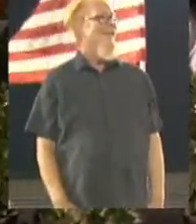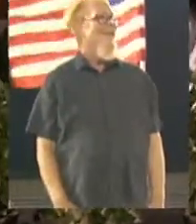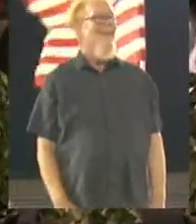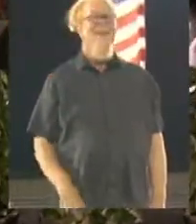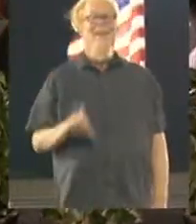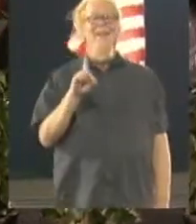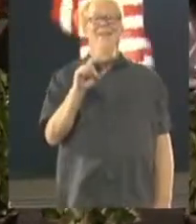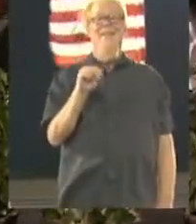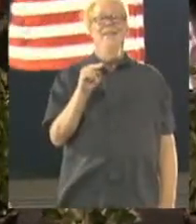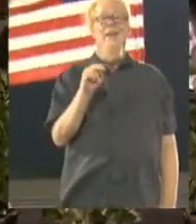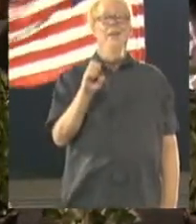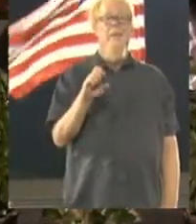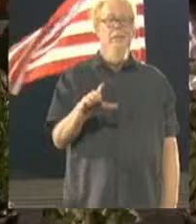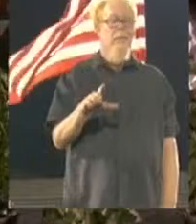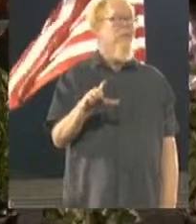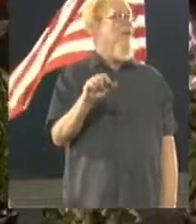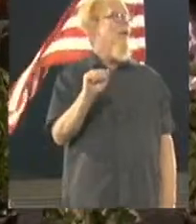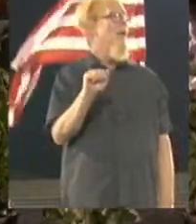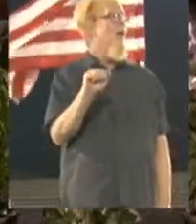Daniel Alvarado,